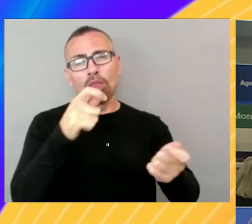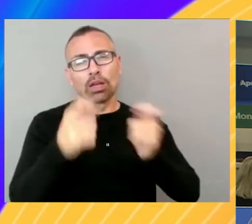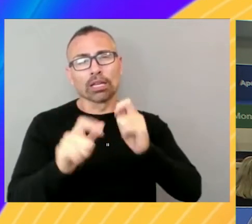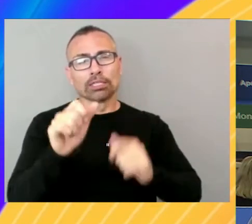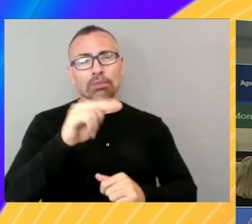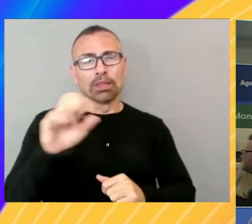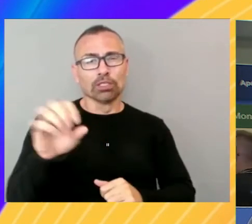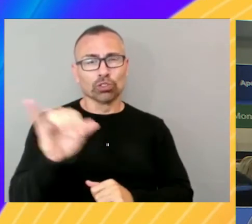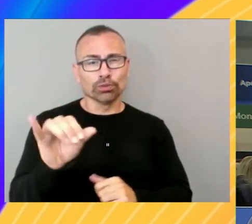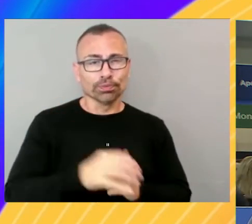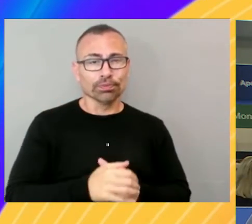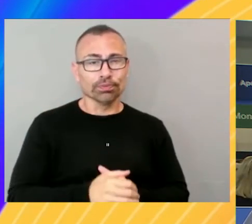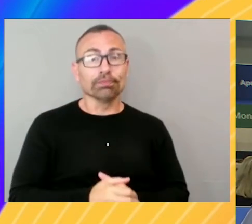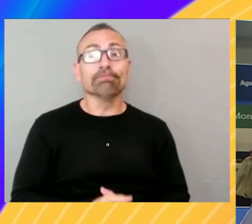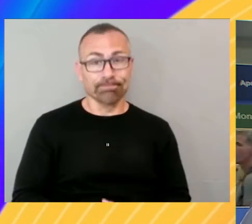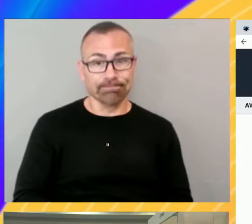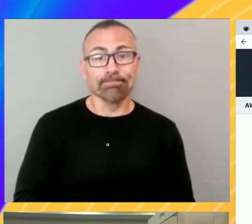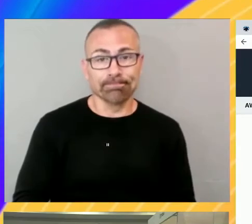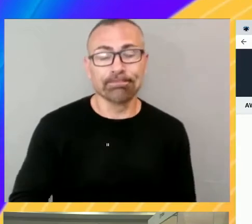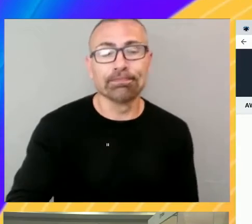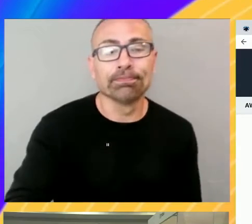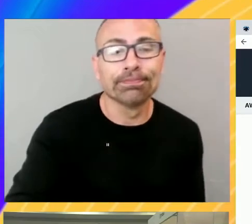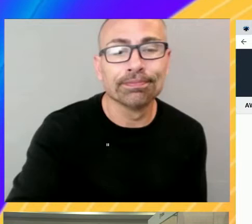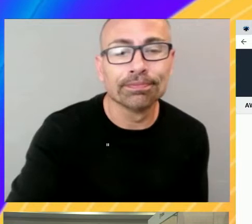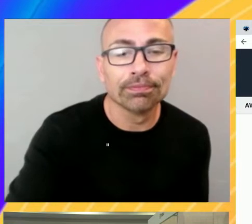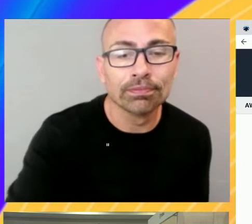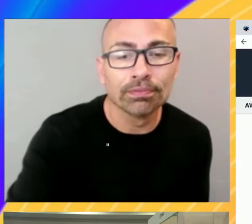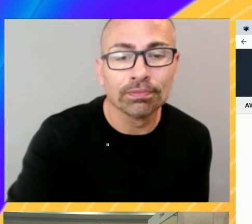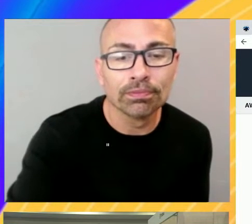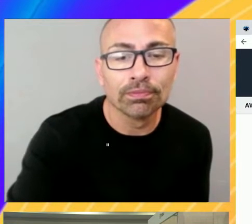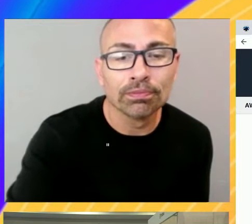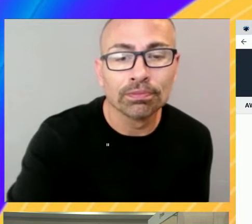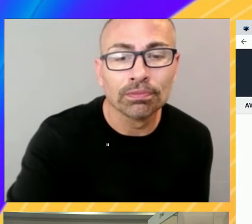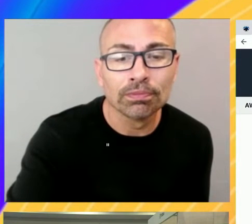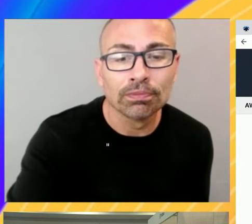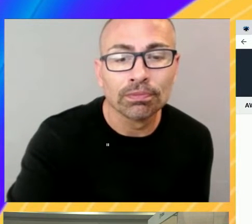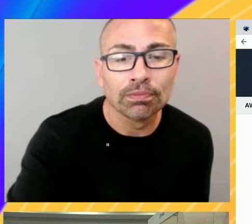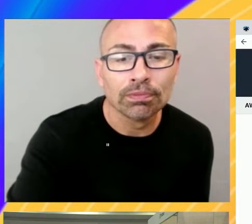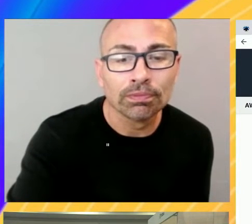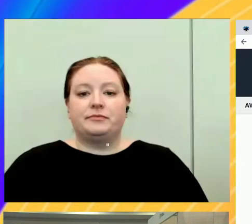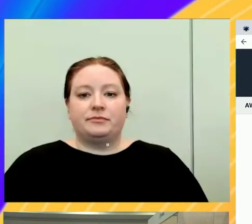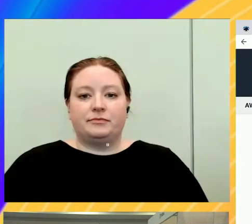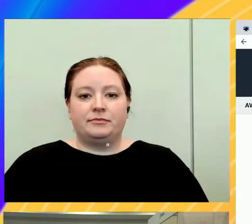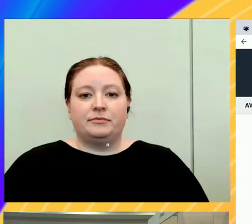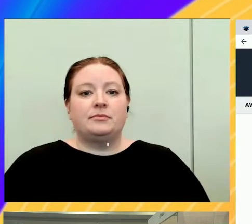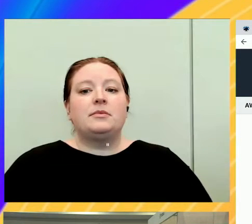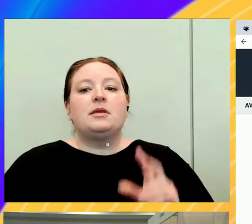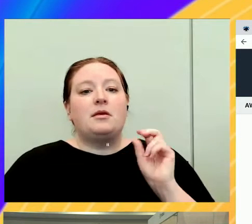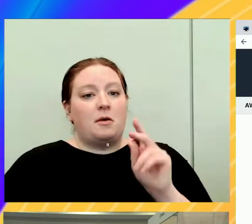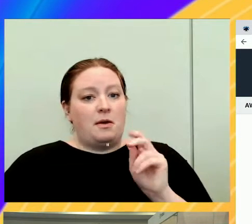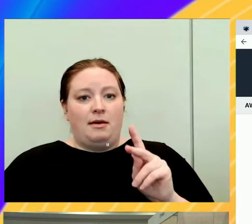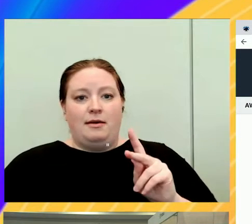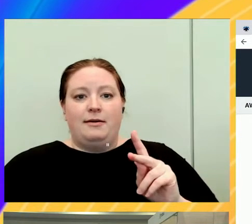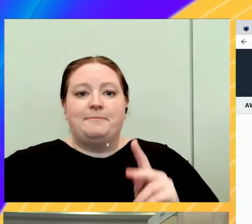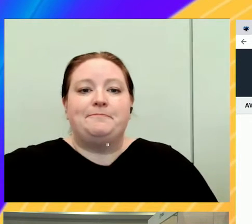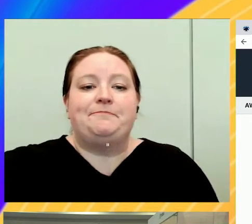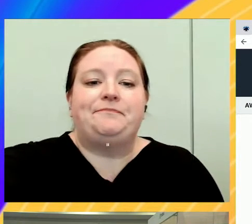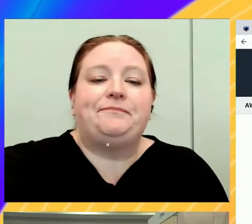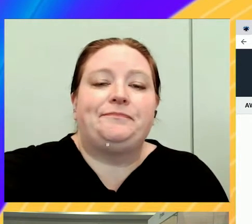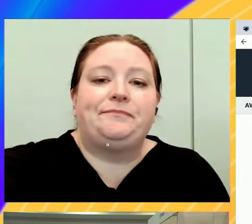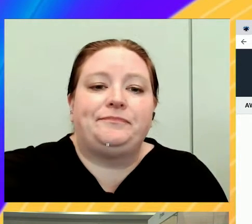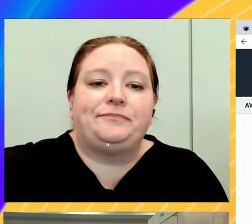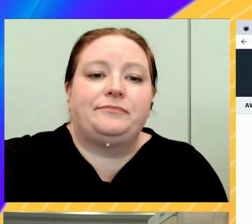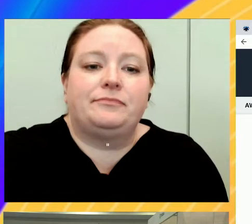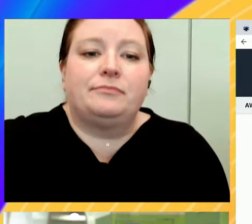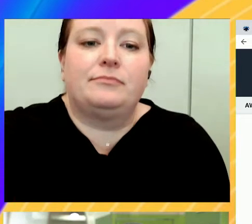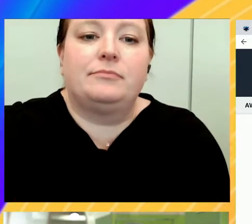to the demo. Let's go to the demo. Yeah. Okay. All right. So and first of all, We've got here on